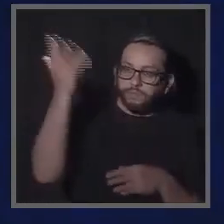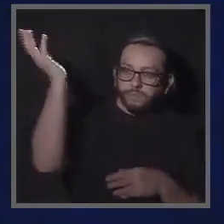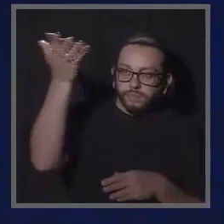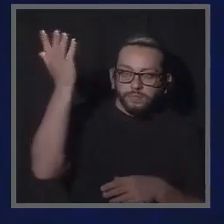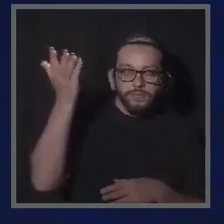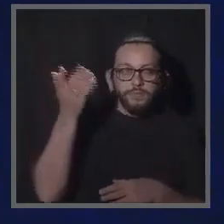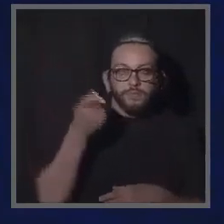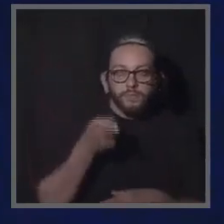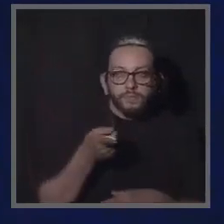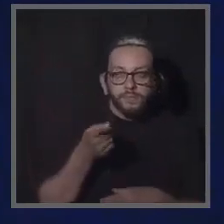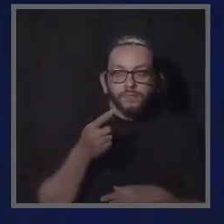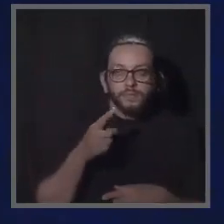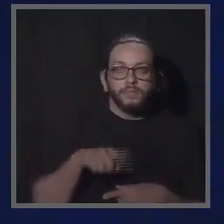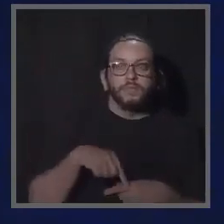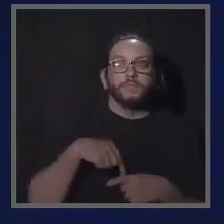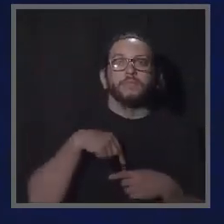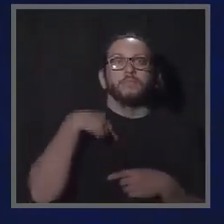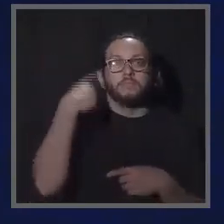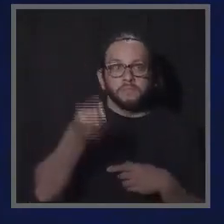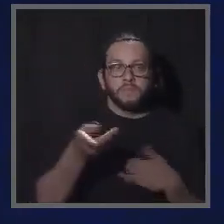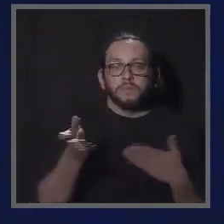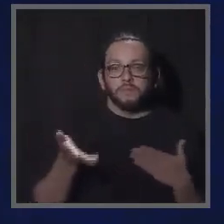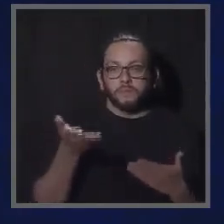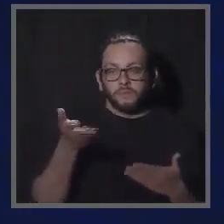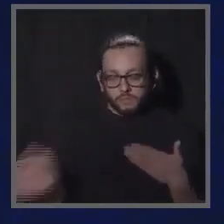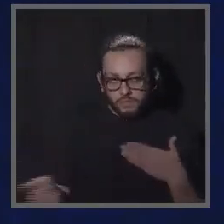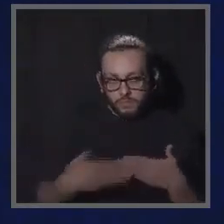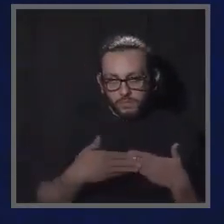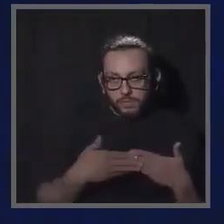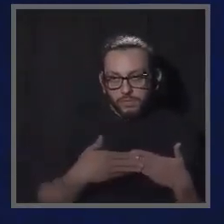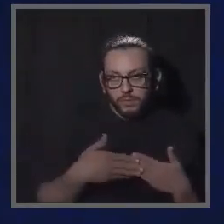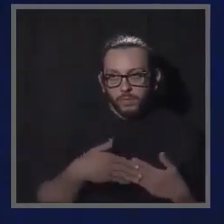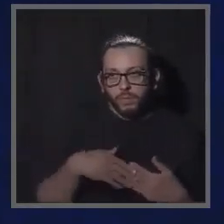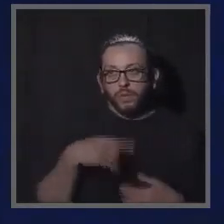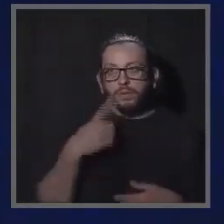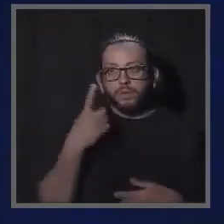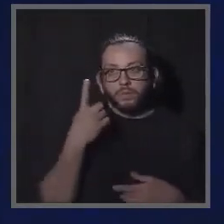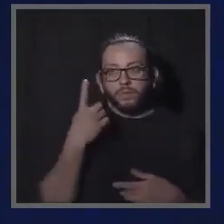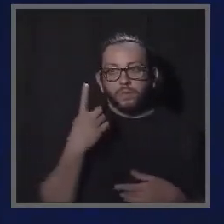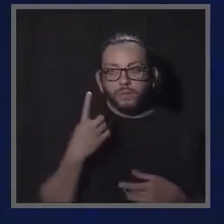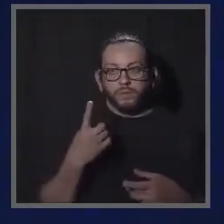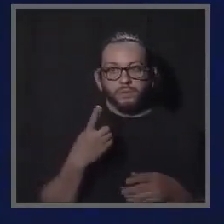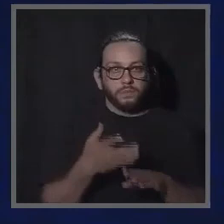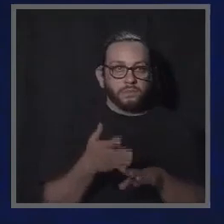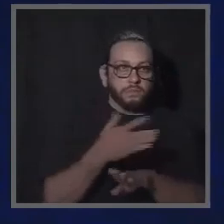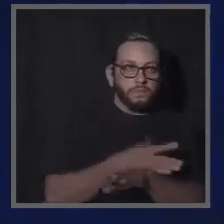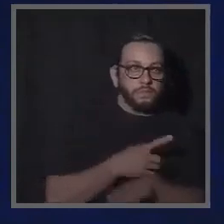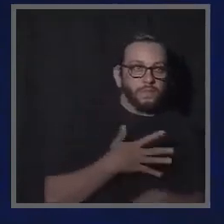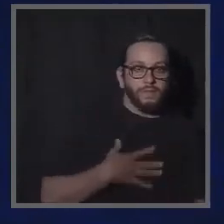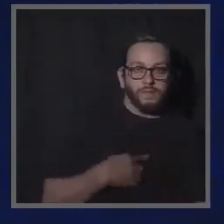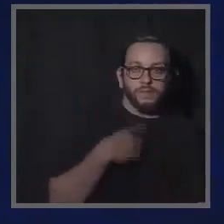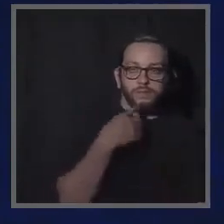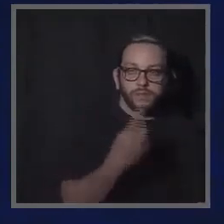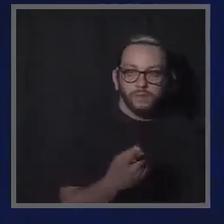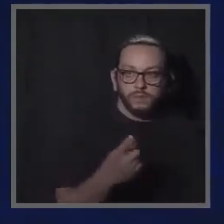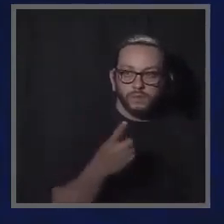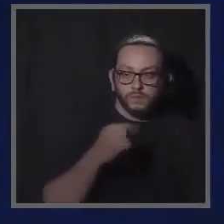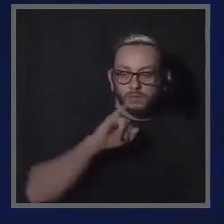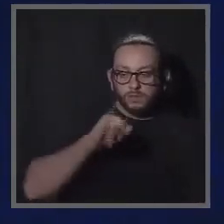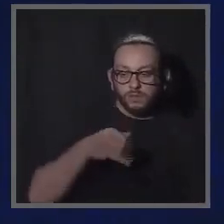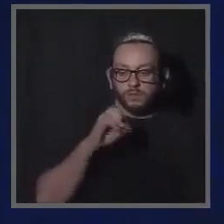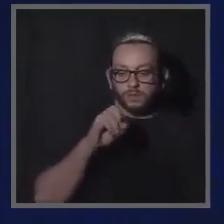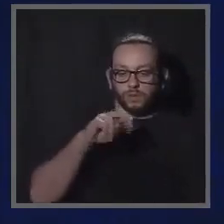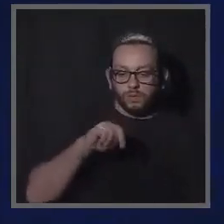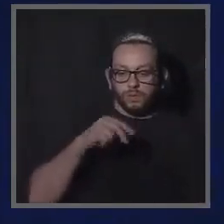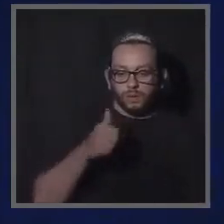can close also on the and one another aspect that Hugo mentioned, and that maybe Jonathan would like to react upon, is how